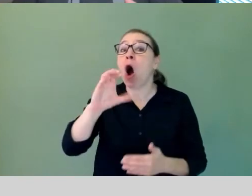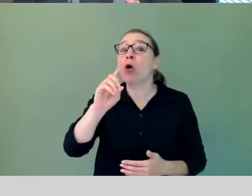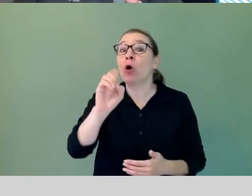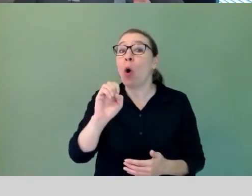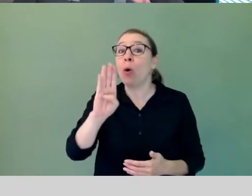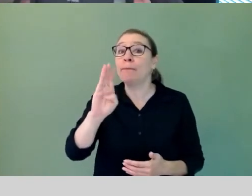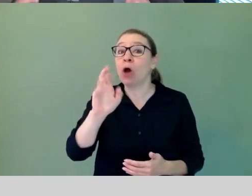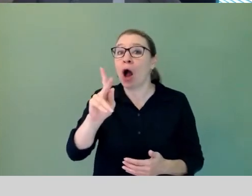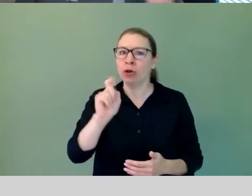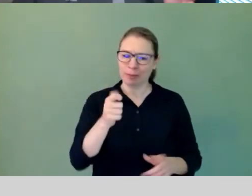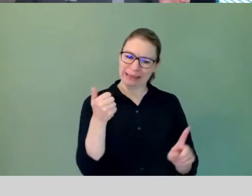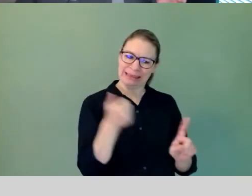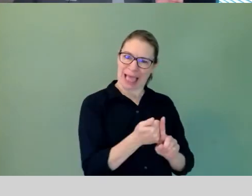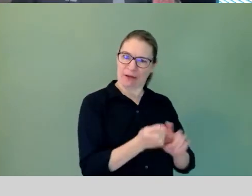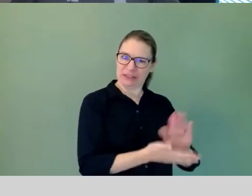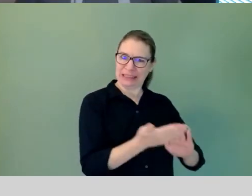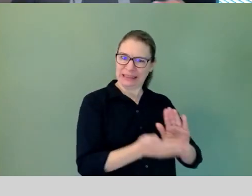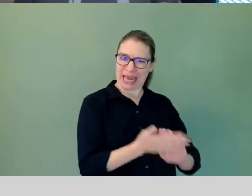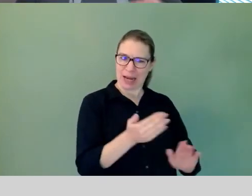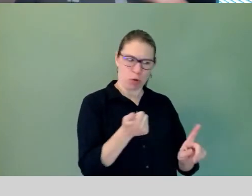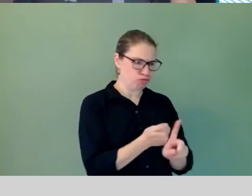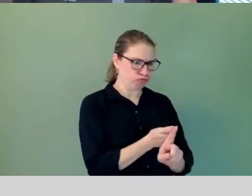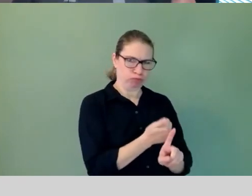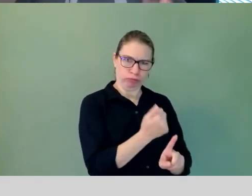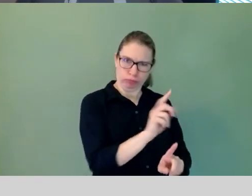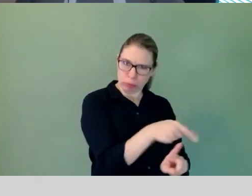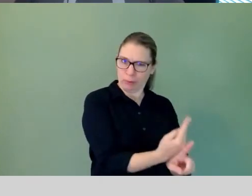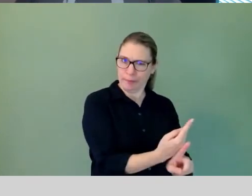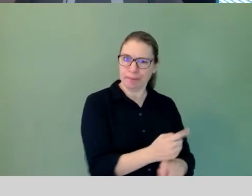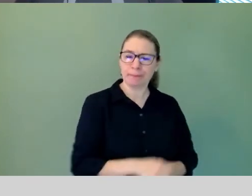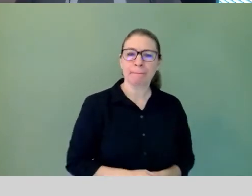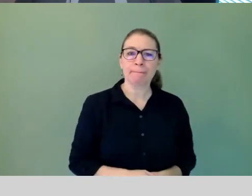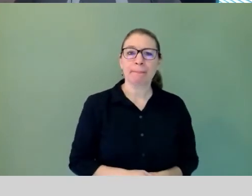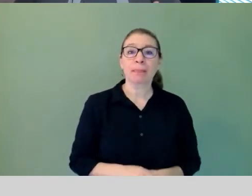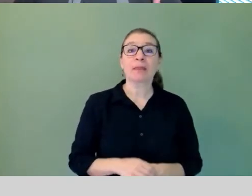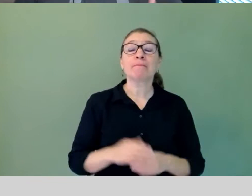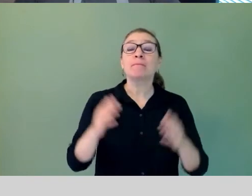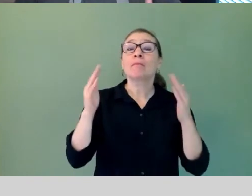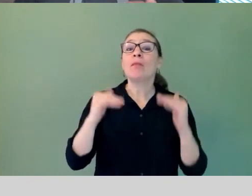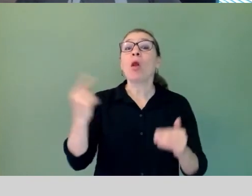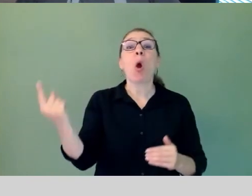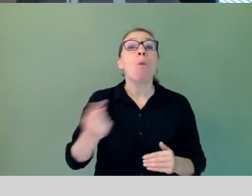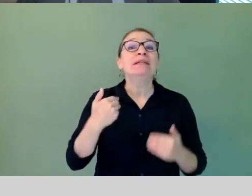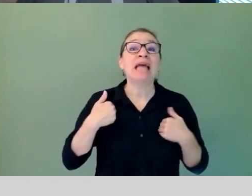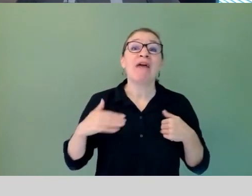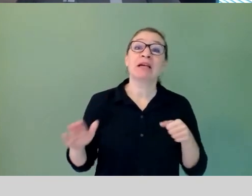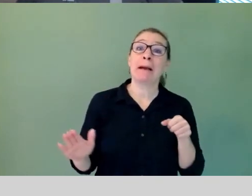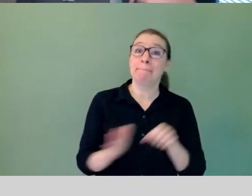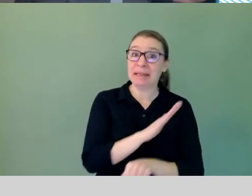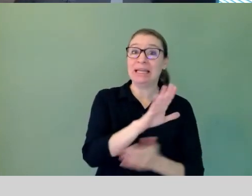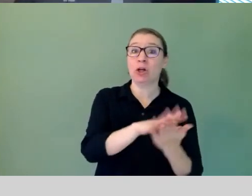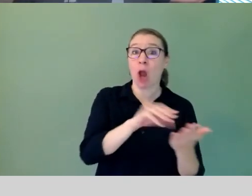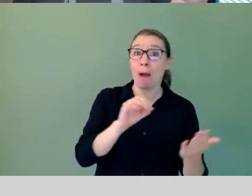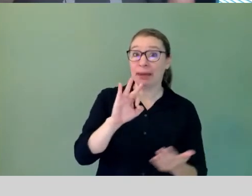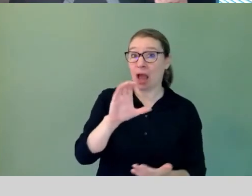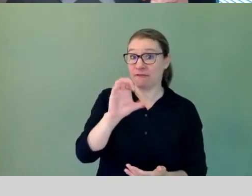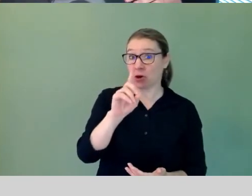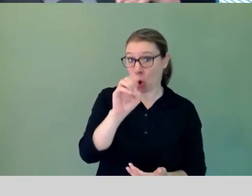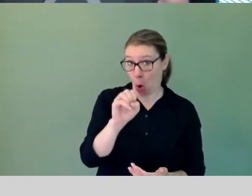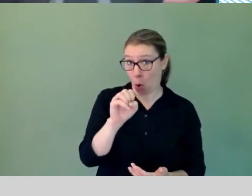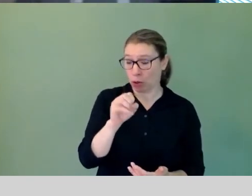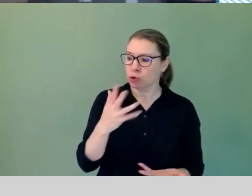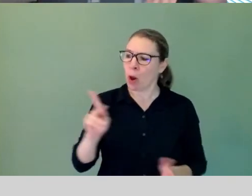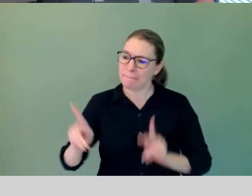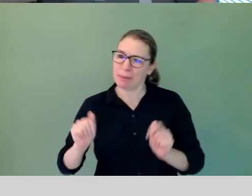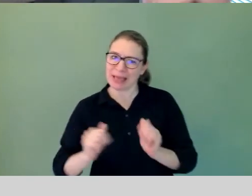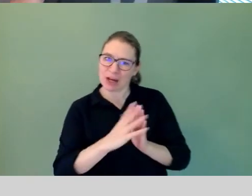by themselves as singular pieces. Always have a completed copy of code for copy and pasting. So if you're doing a tutorial